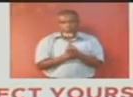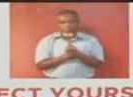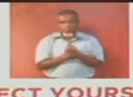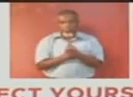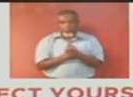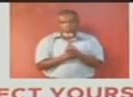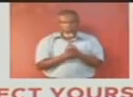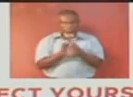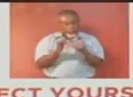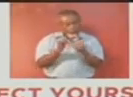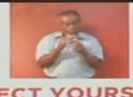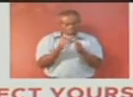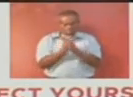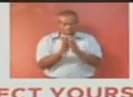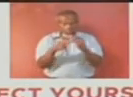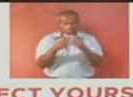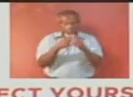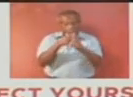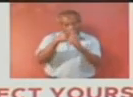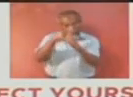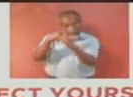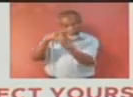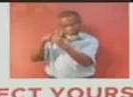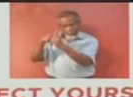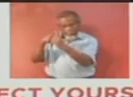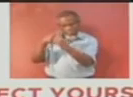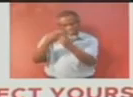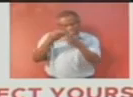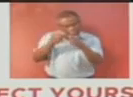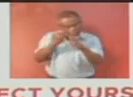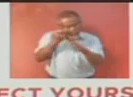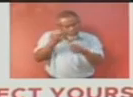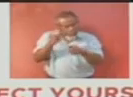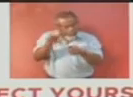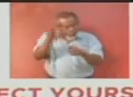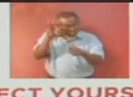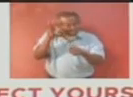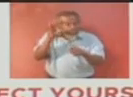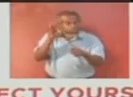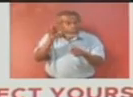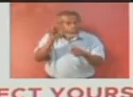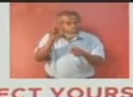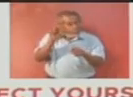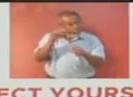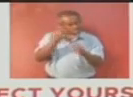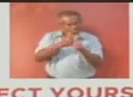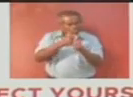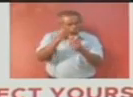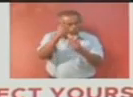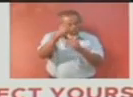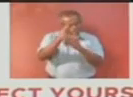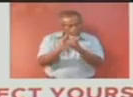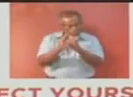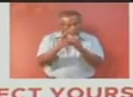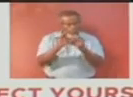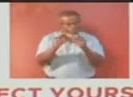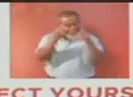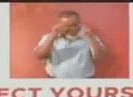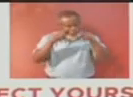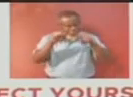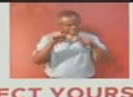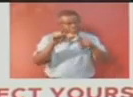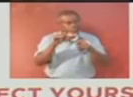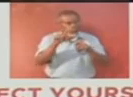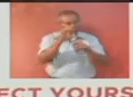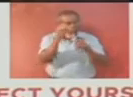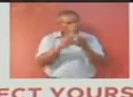positivity, and that's the figure that we refer to when we're doing the epidemiologic update. Out of every 100 tests that we do, what percentage is